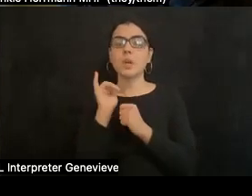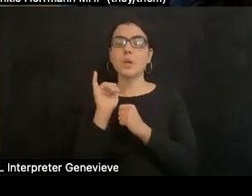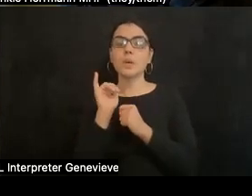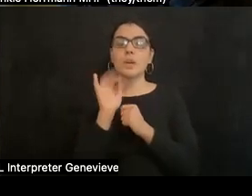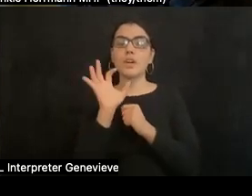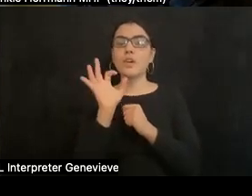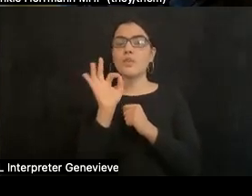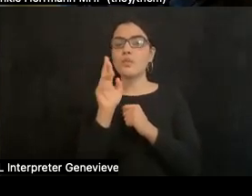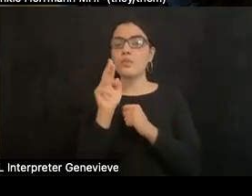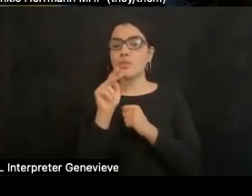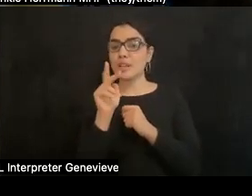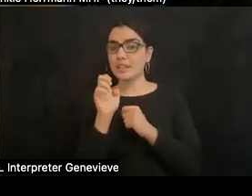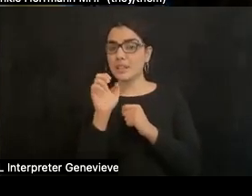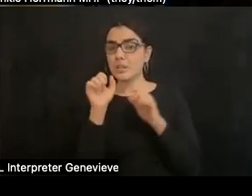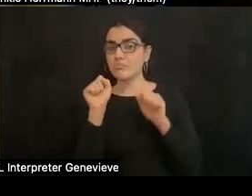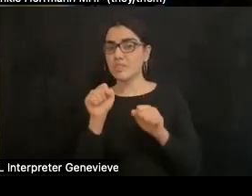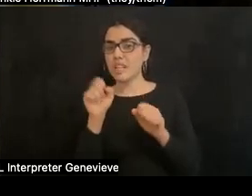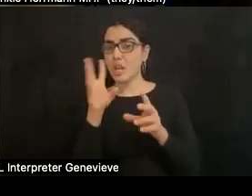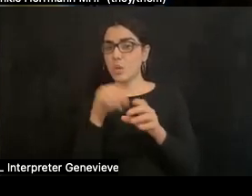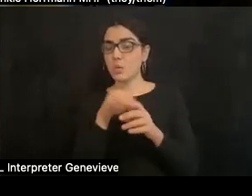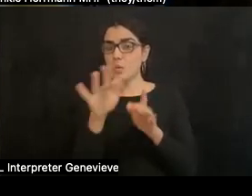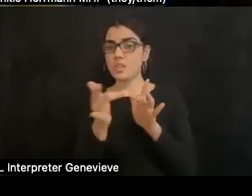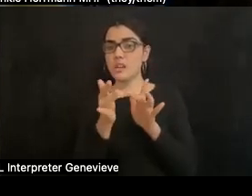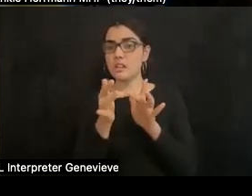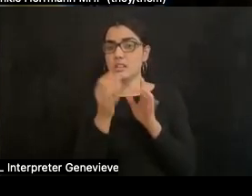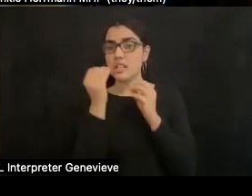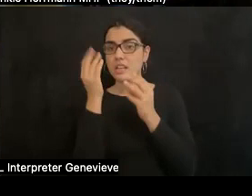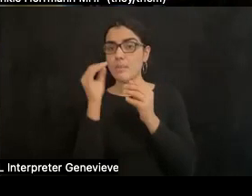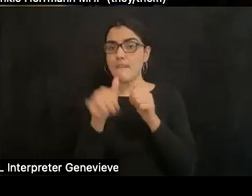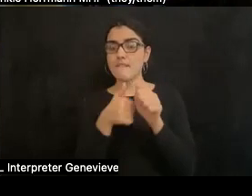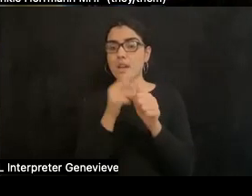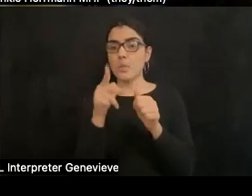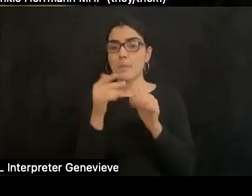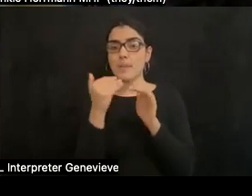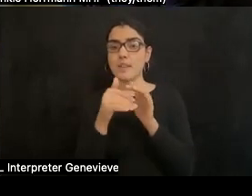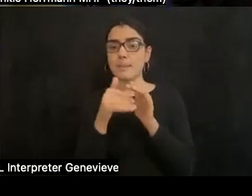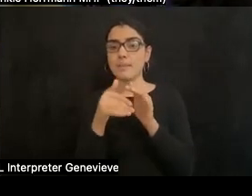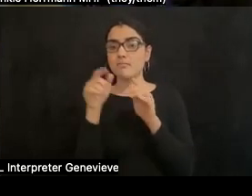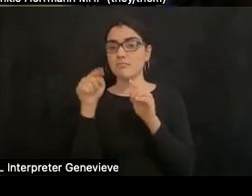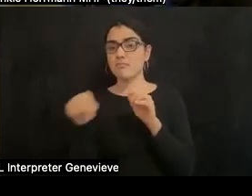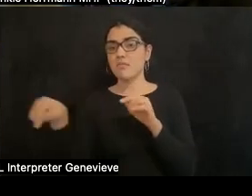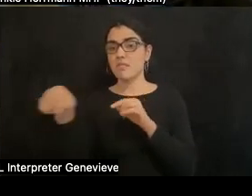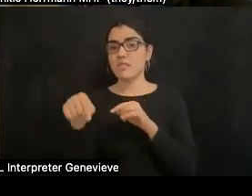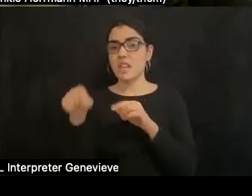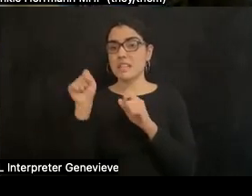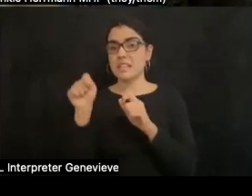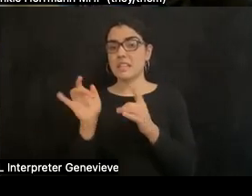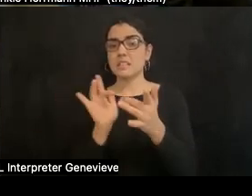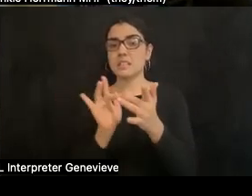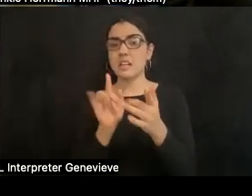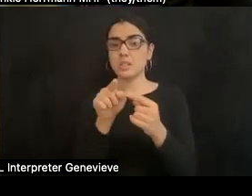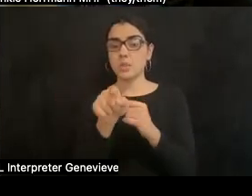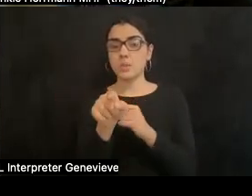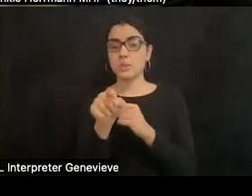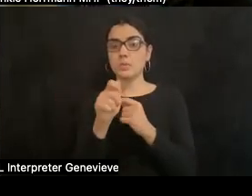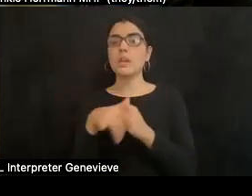Frankie, maybe we can also include your contact information in the follow-up email so that folks can reach out to you.